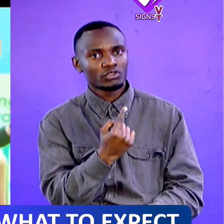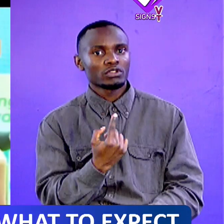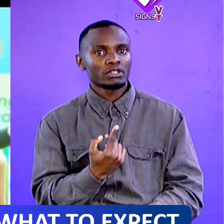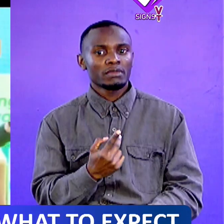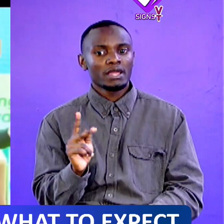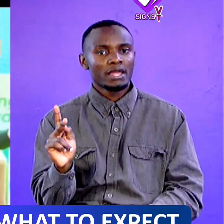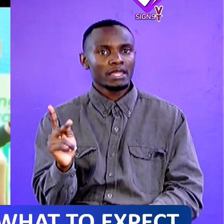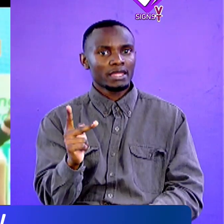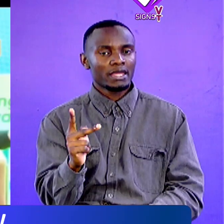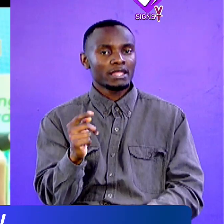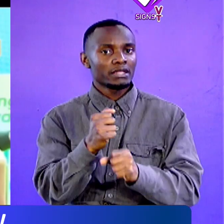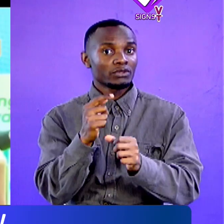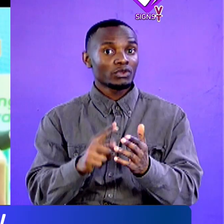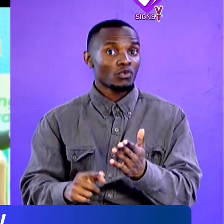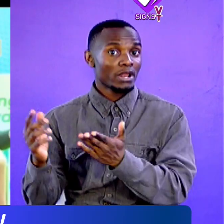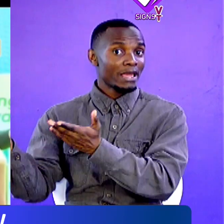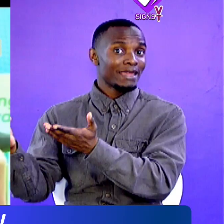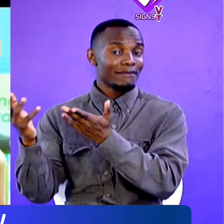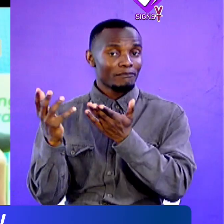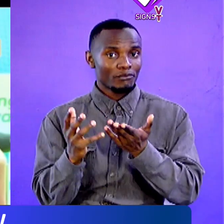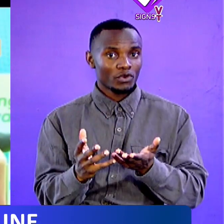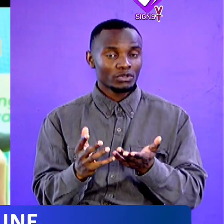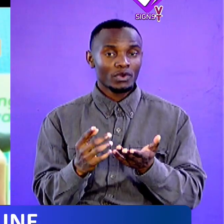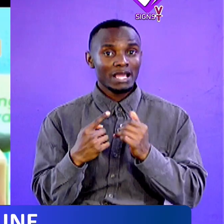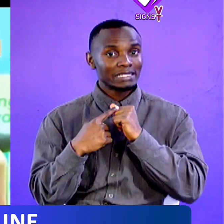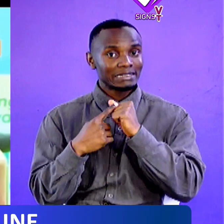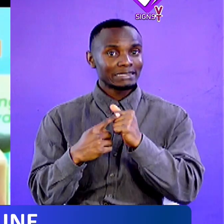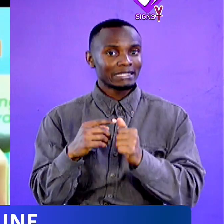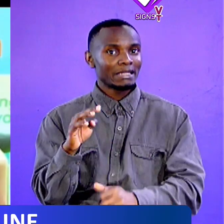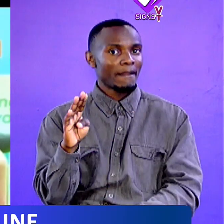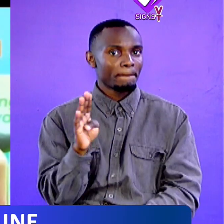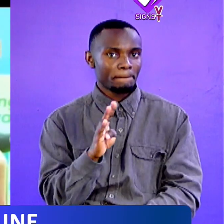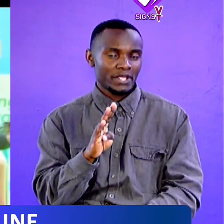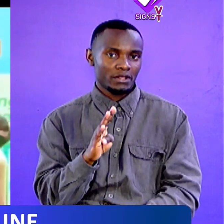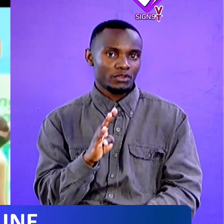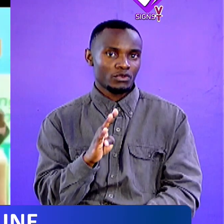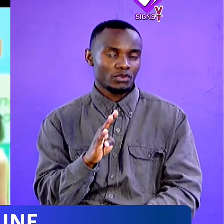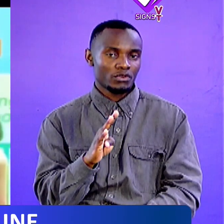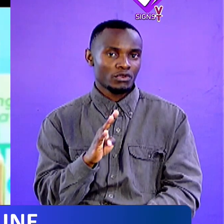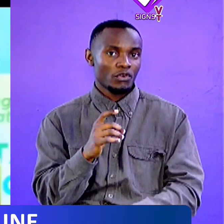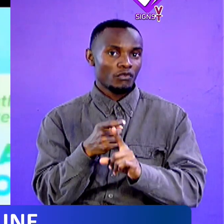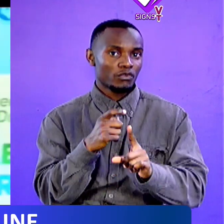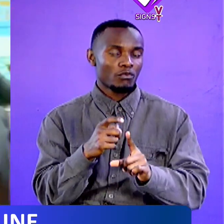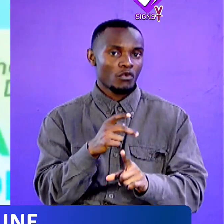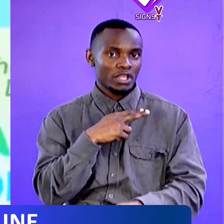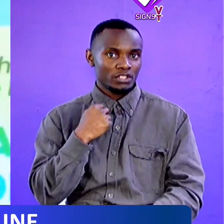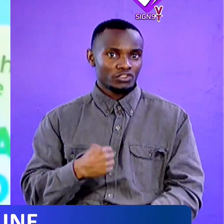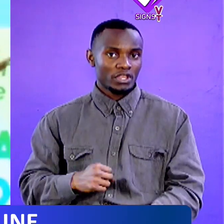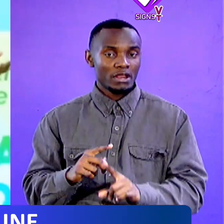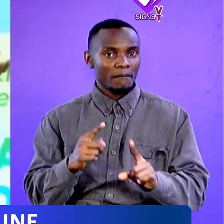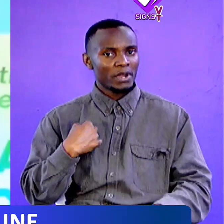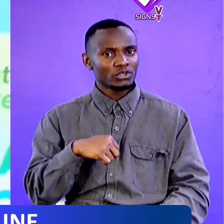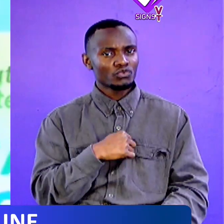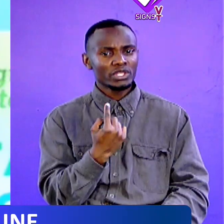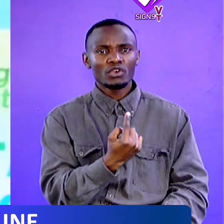importing 600 billion of products from China. Yet we are only exporting